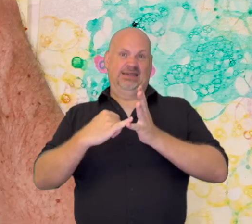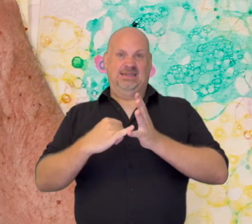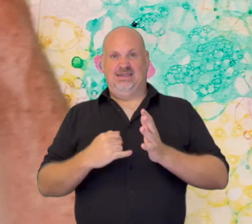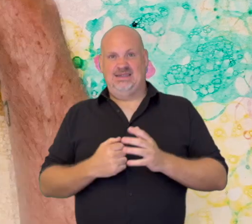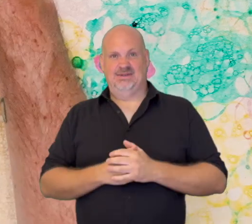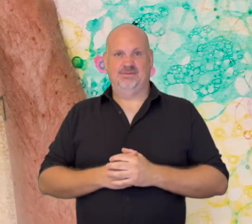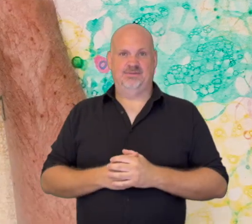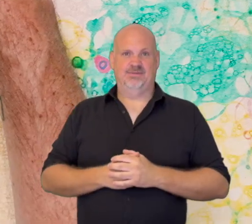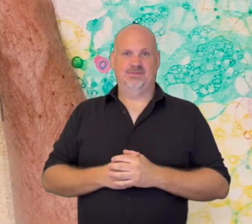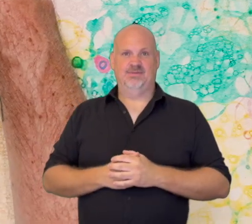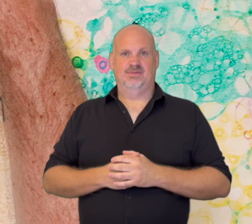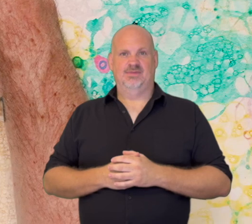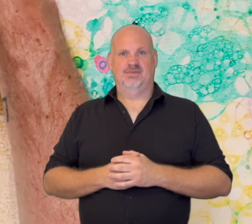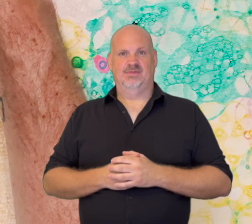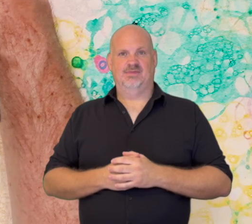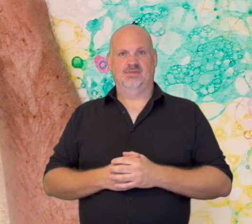LETS